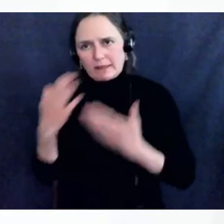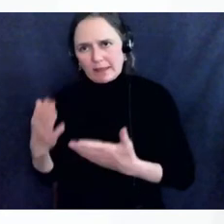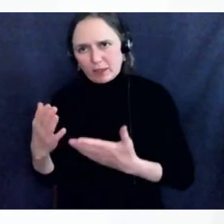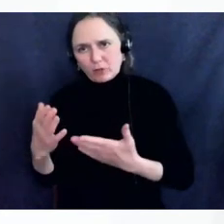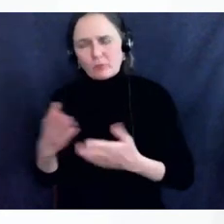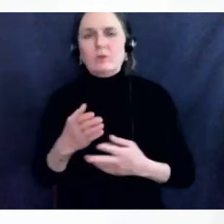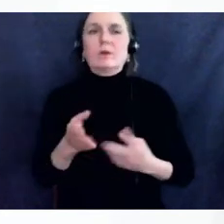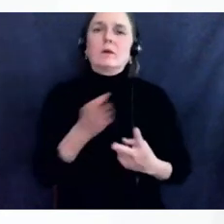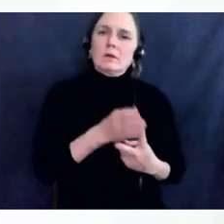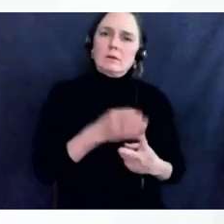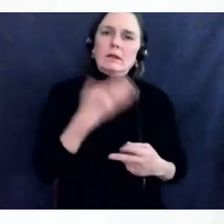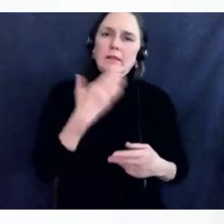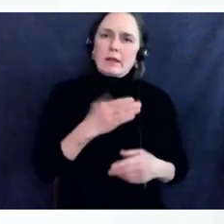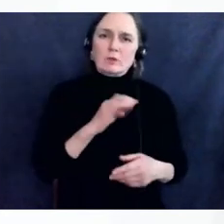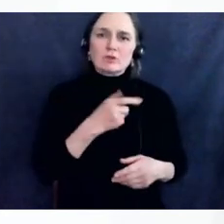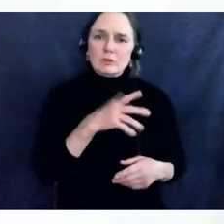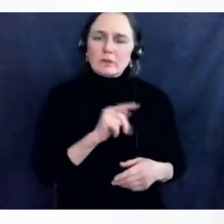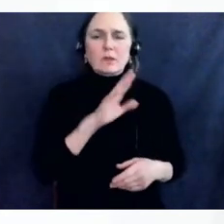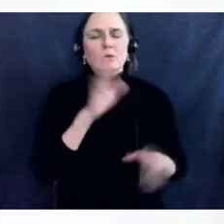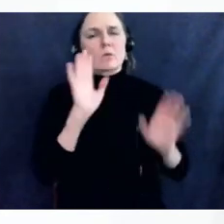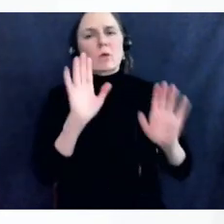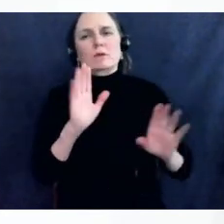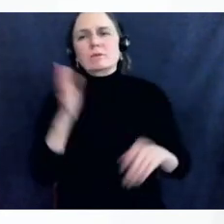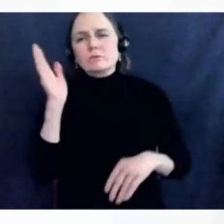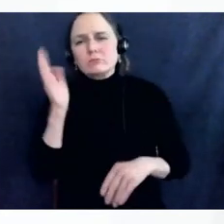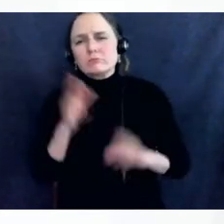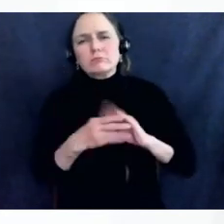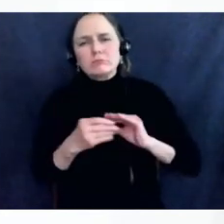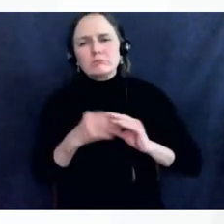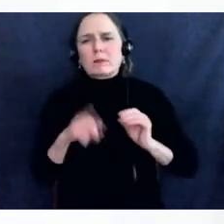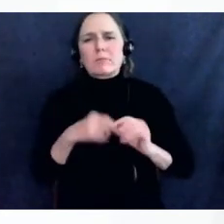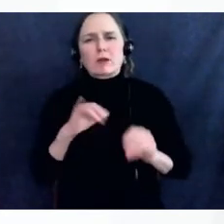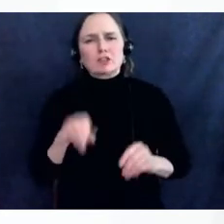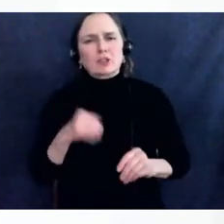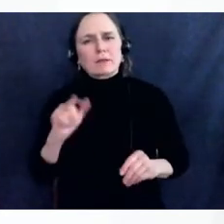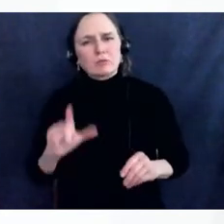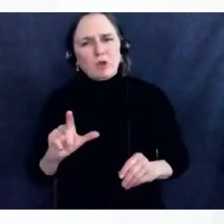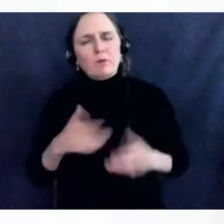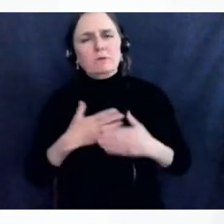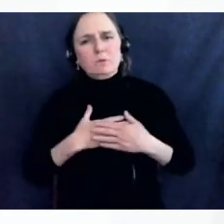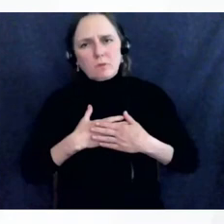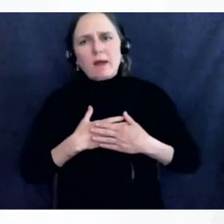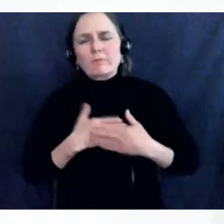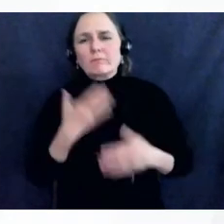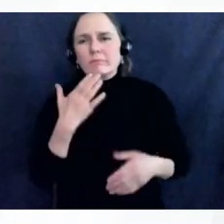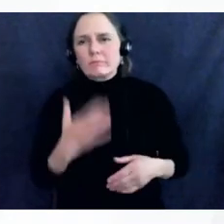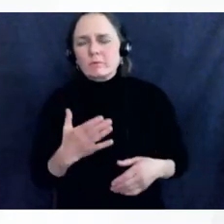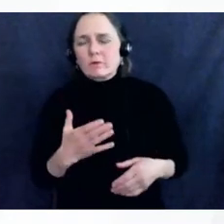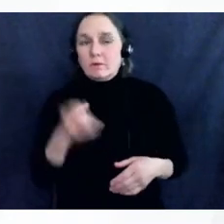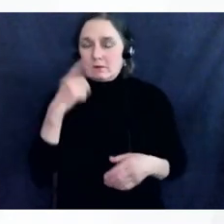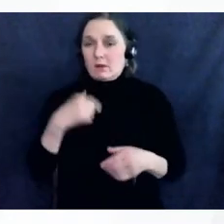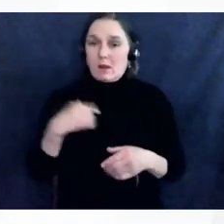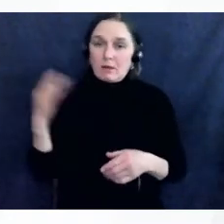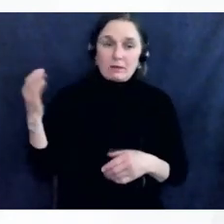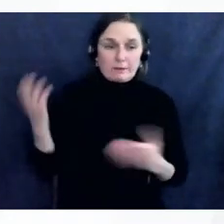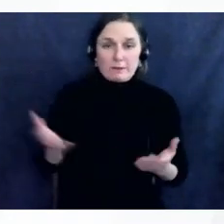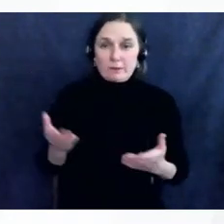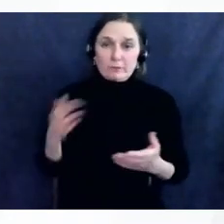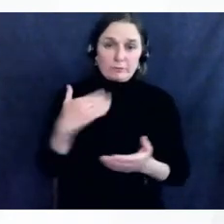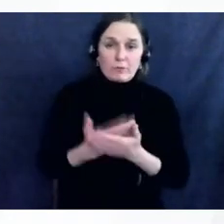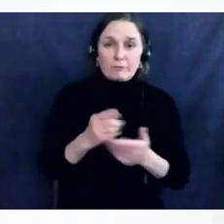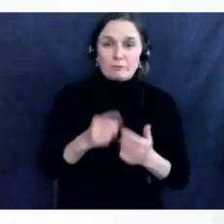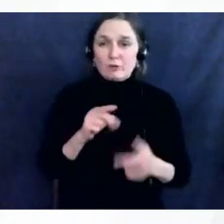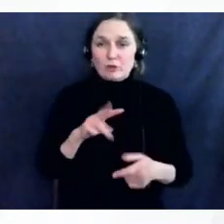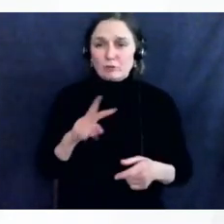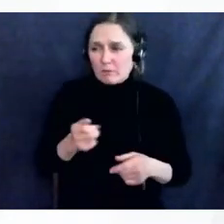presentation on Jacob Lawrence. Since I arrived at University of Washington a few years ago, I've become quite taken with Jacob Lawrence's work, and a